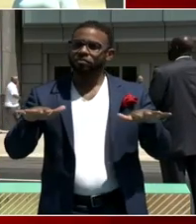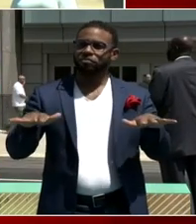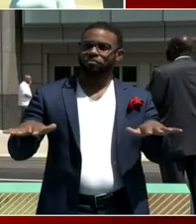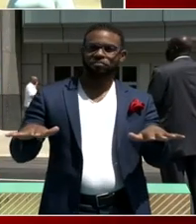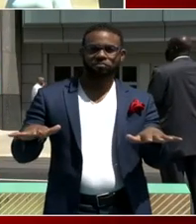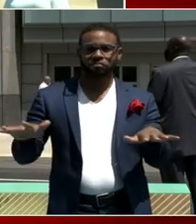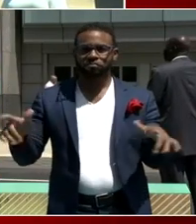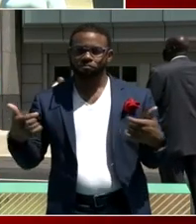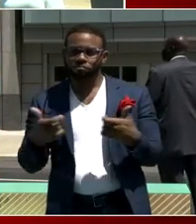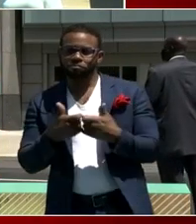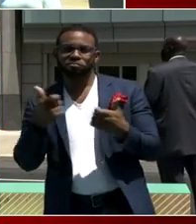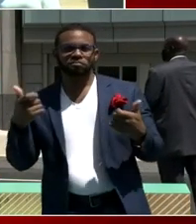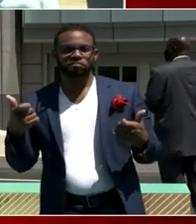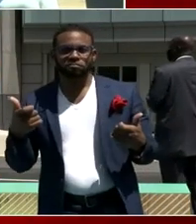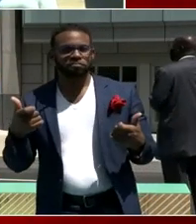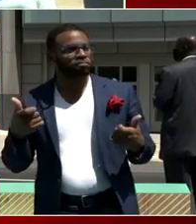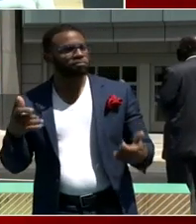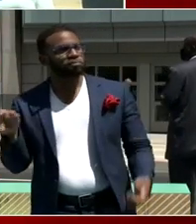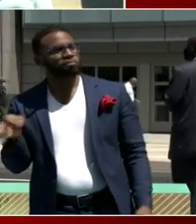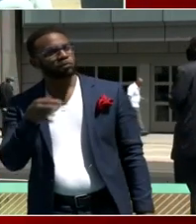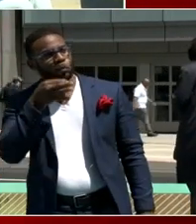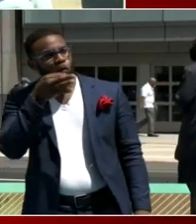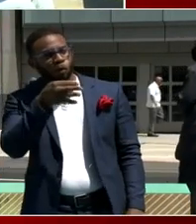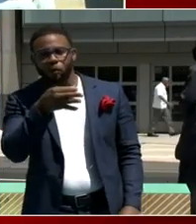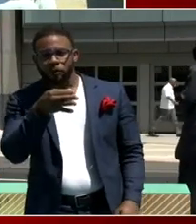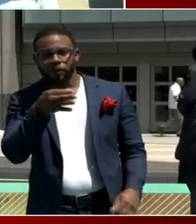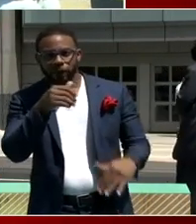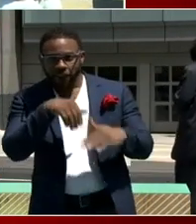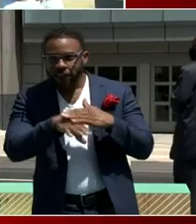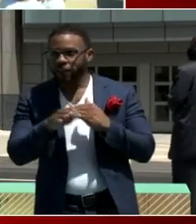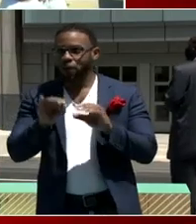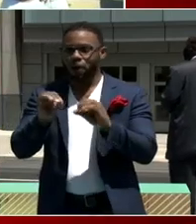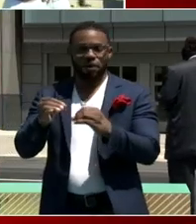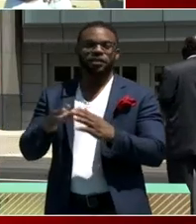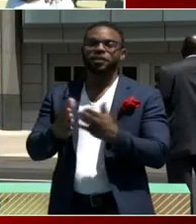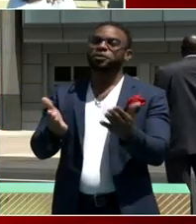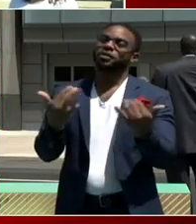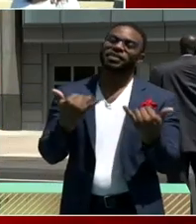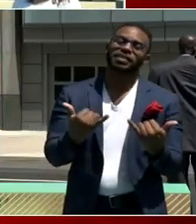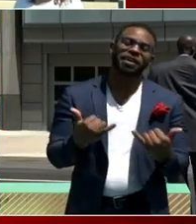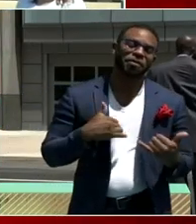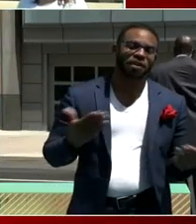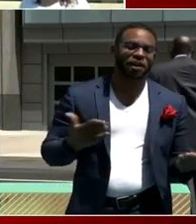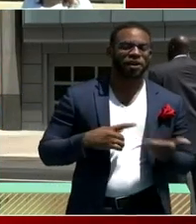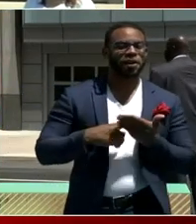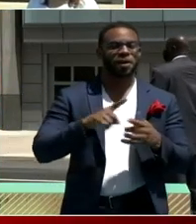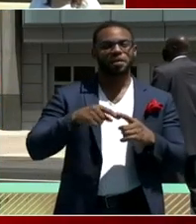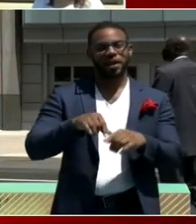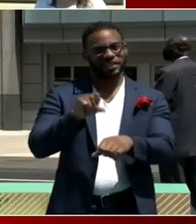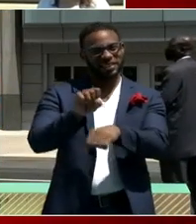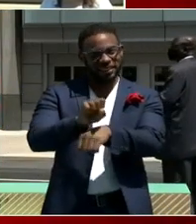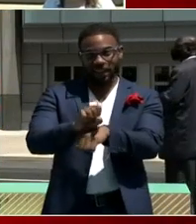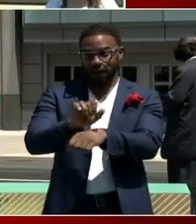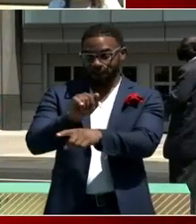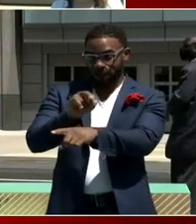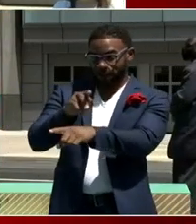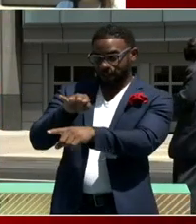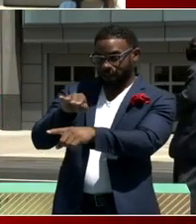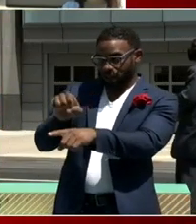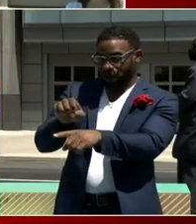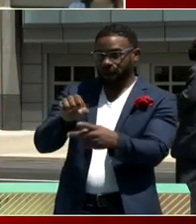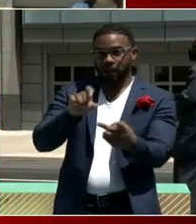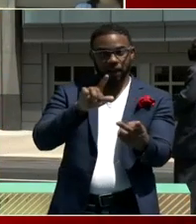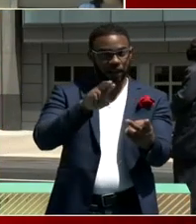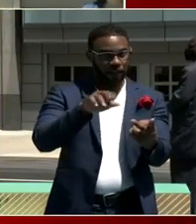have a cup of coffee on their way into the office. So today we're here to talk about jobs. Antoine and Leona